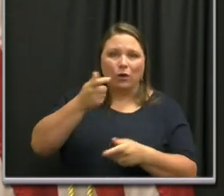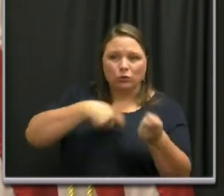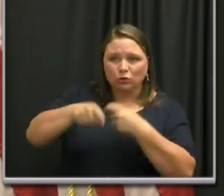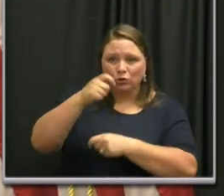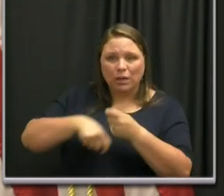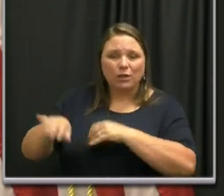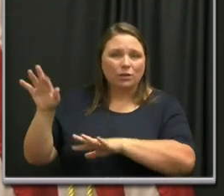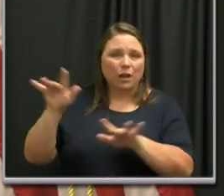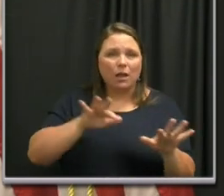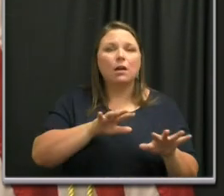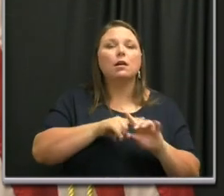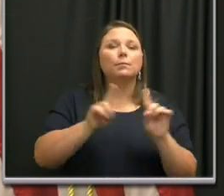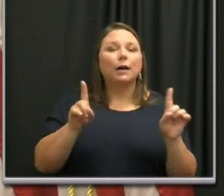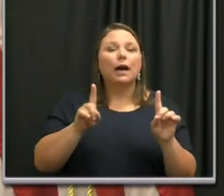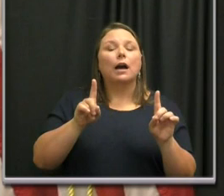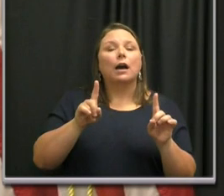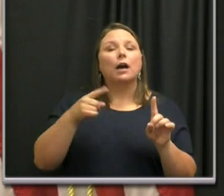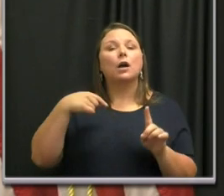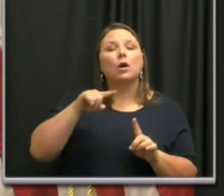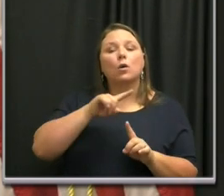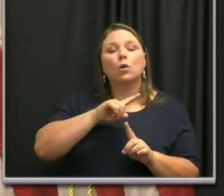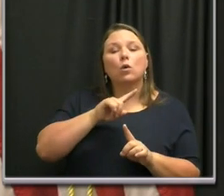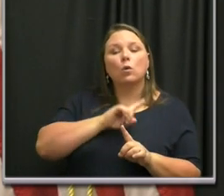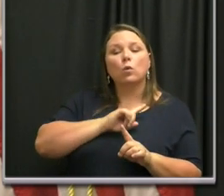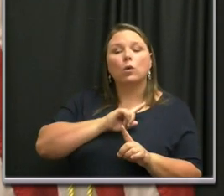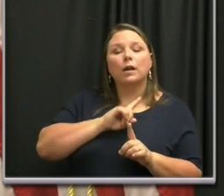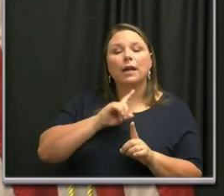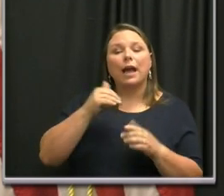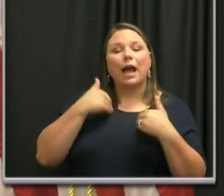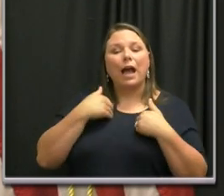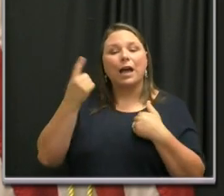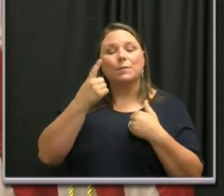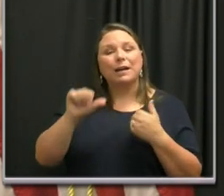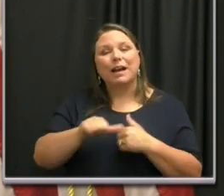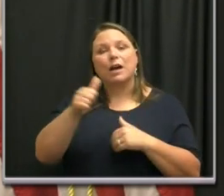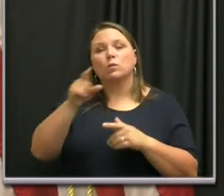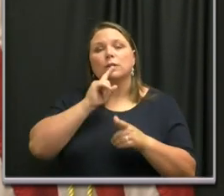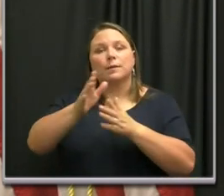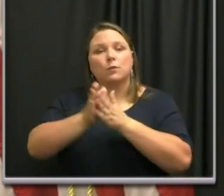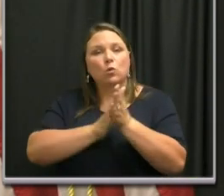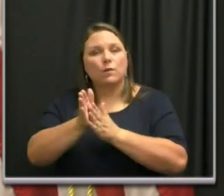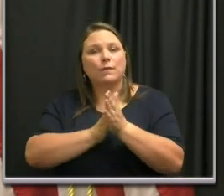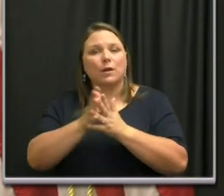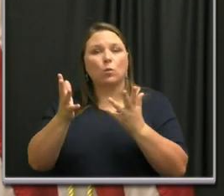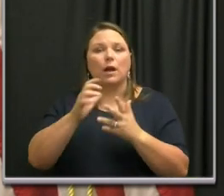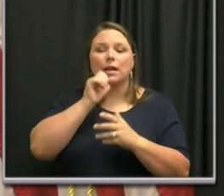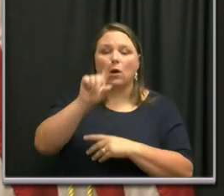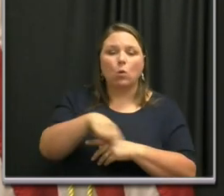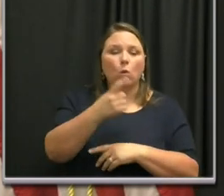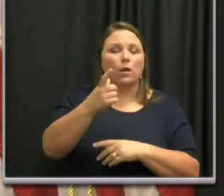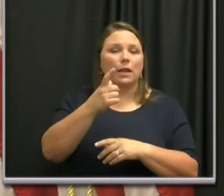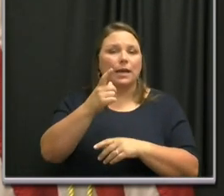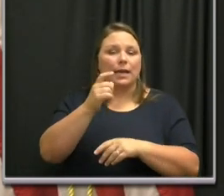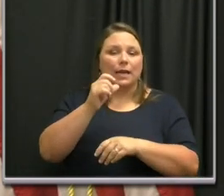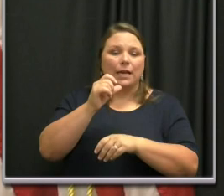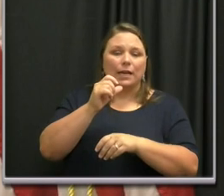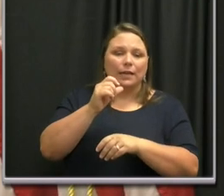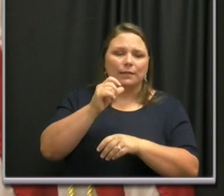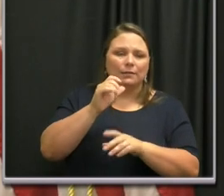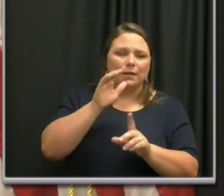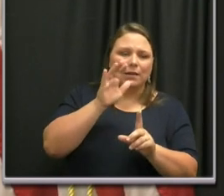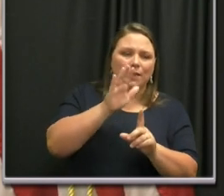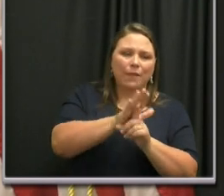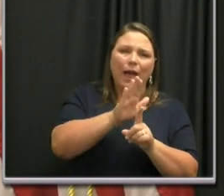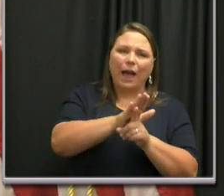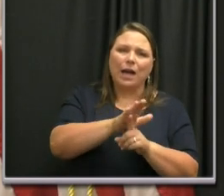officer. But there is a deeper finding that I think has been motivating. It is not going to be just the job of the diversity officer to bring diversity to Nashville,